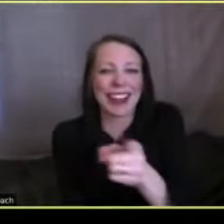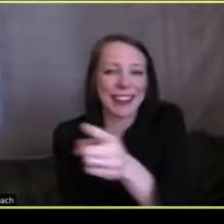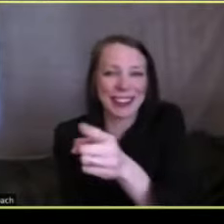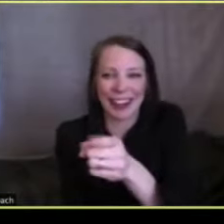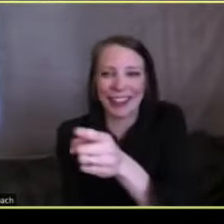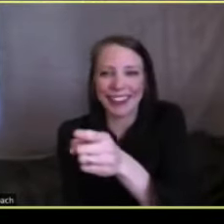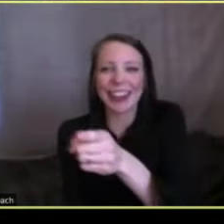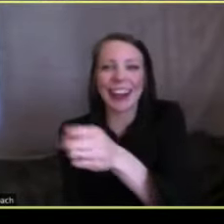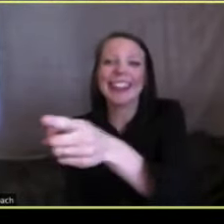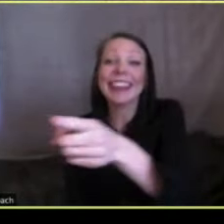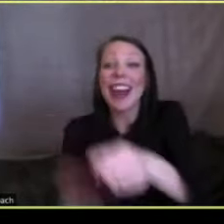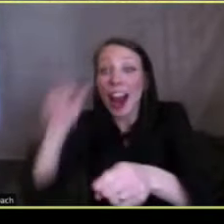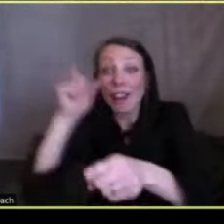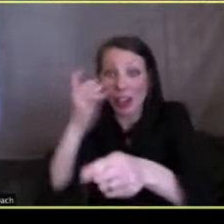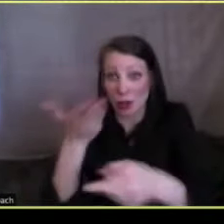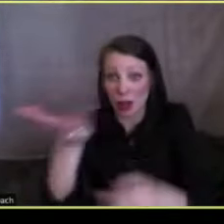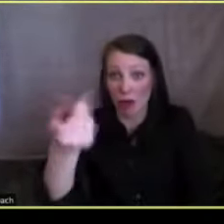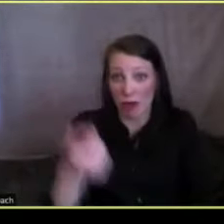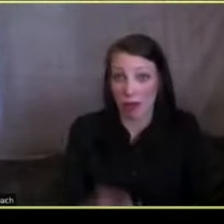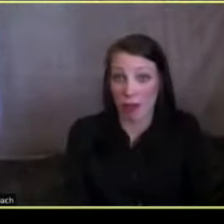They're like, who's gonna go? Okay.